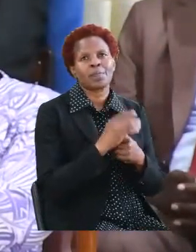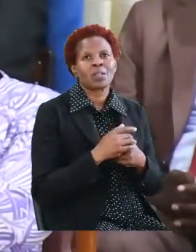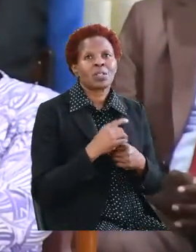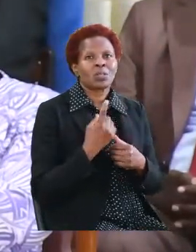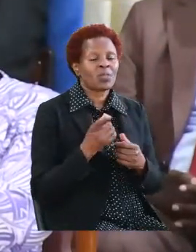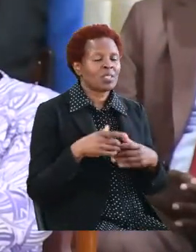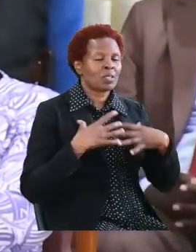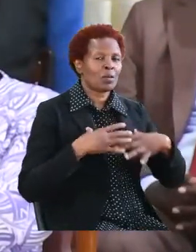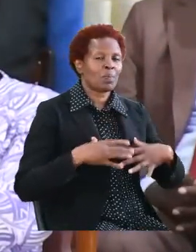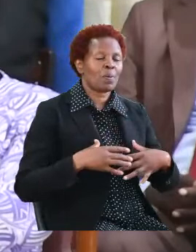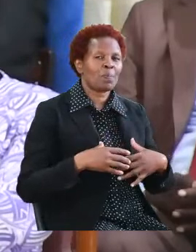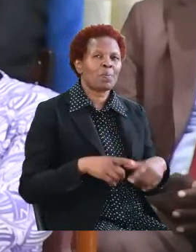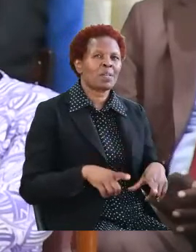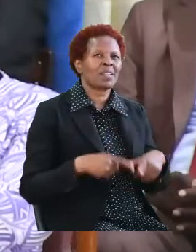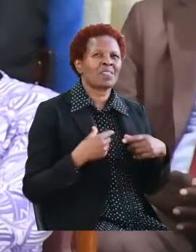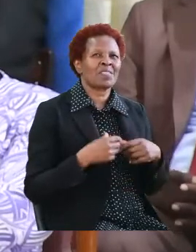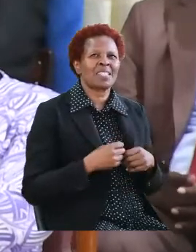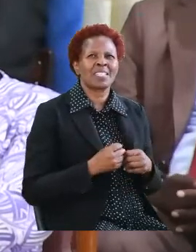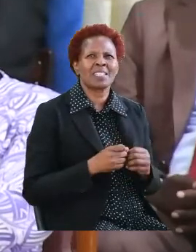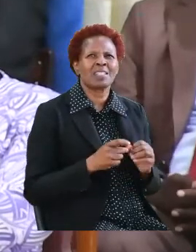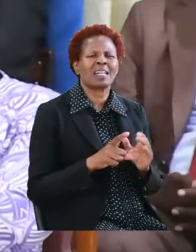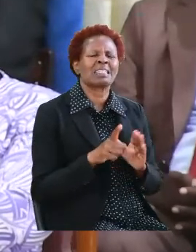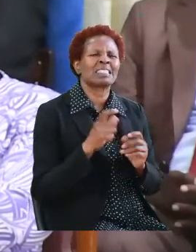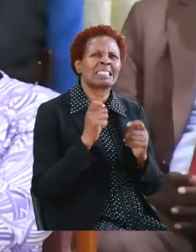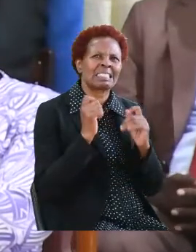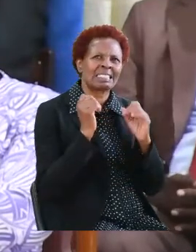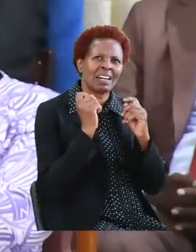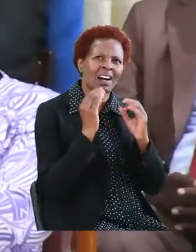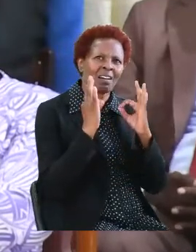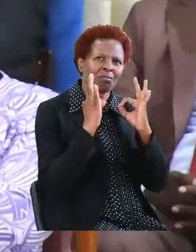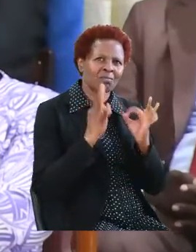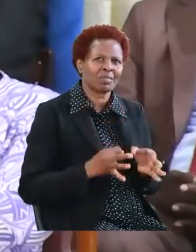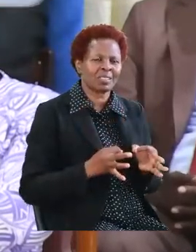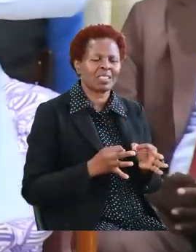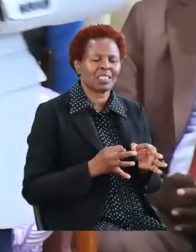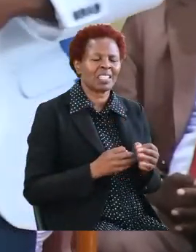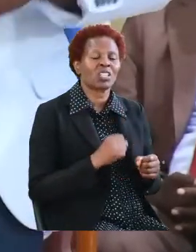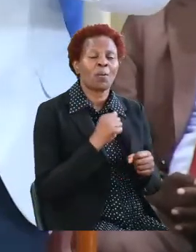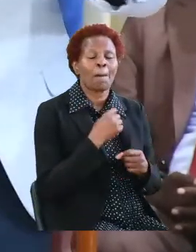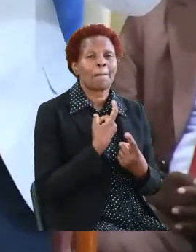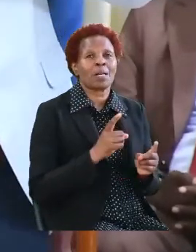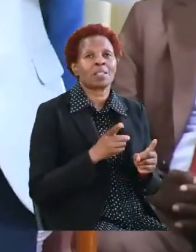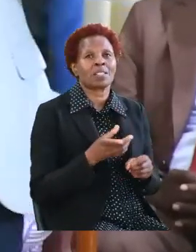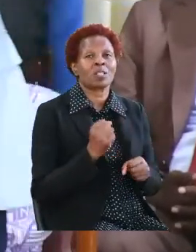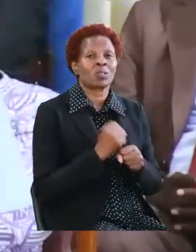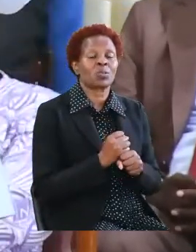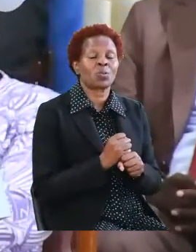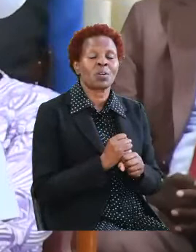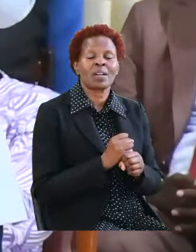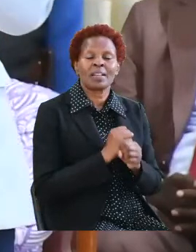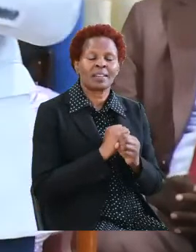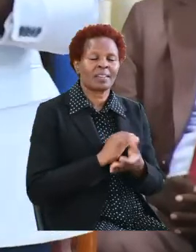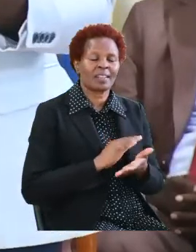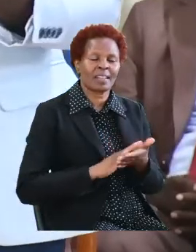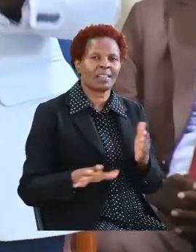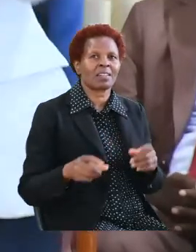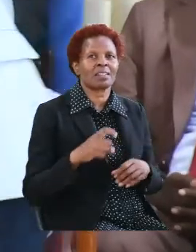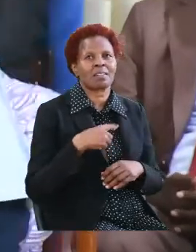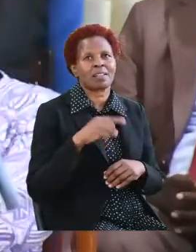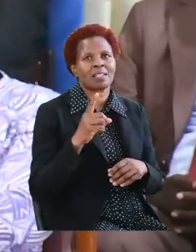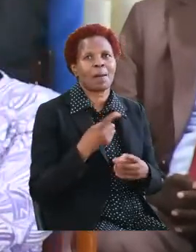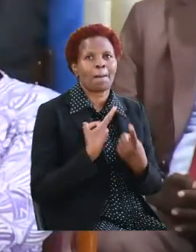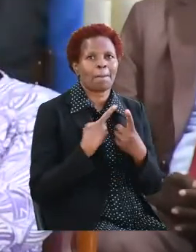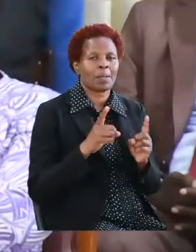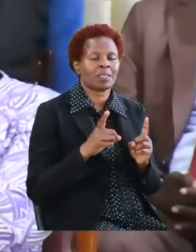these people were living in judgment. They were not doing things right. And the Lord has turned away from them,